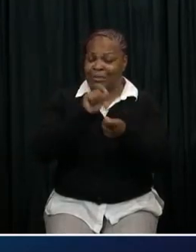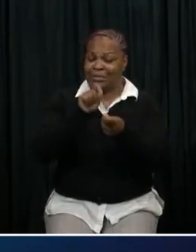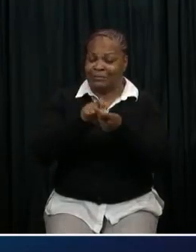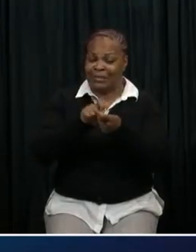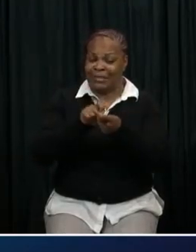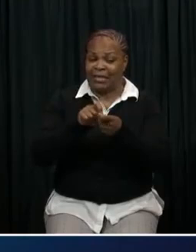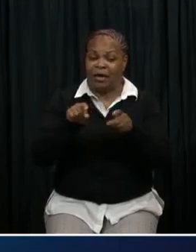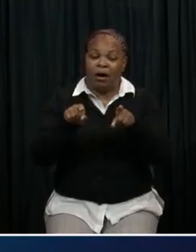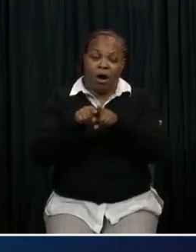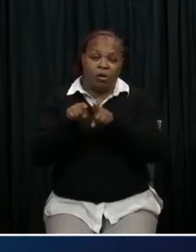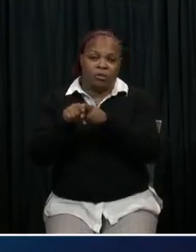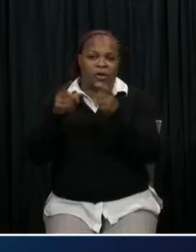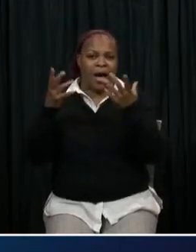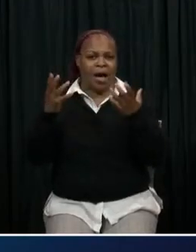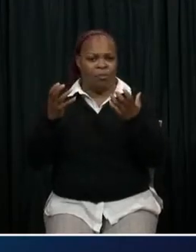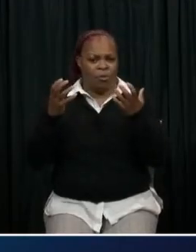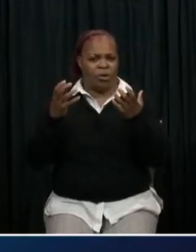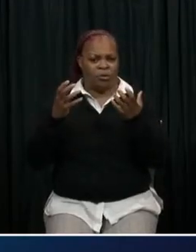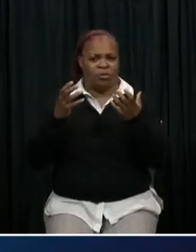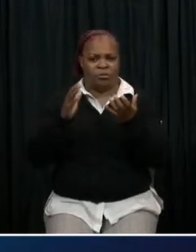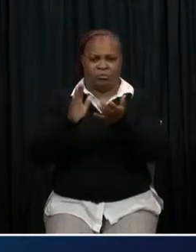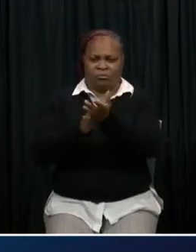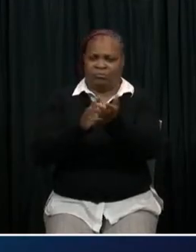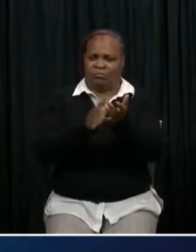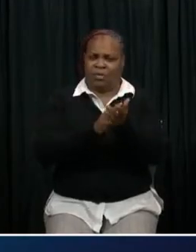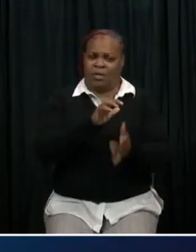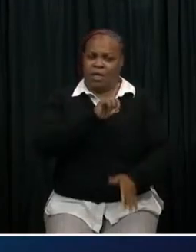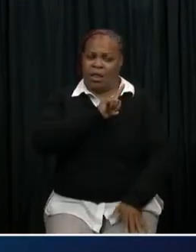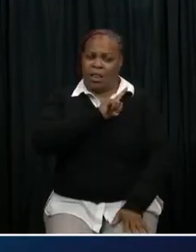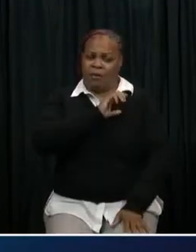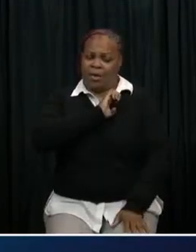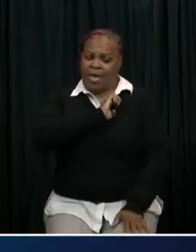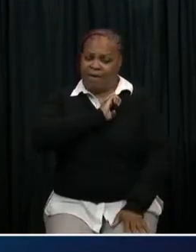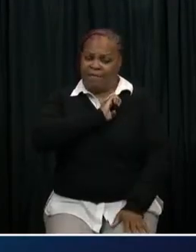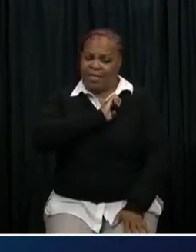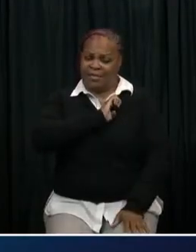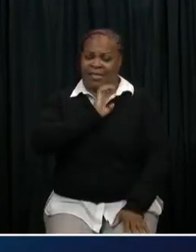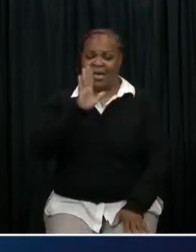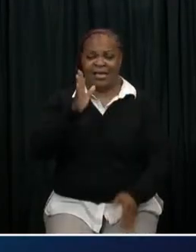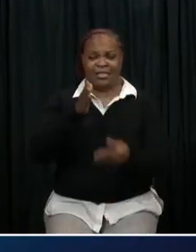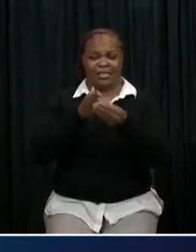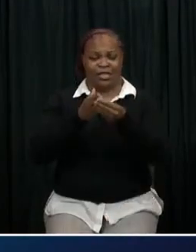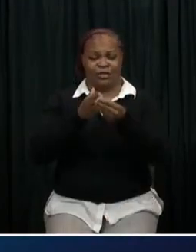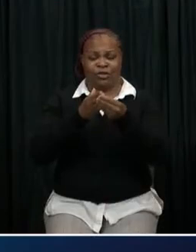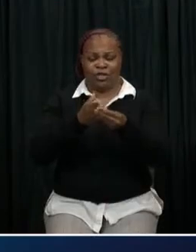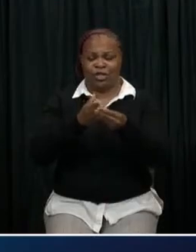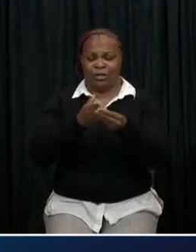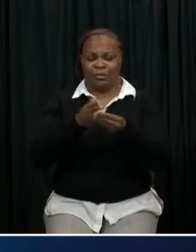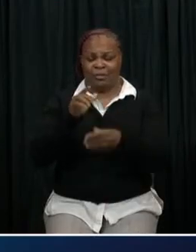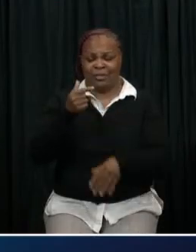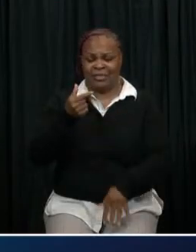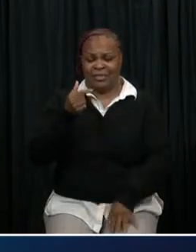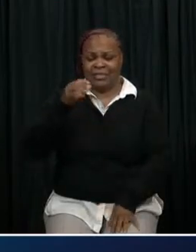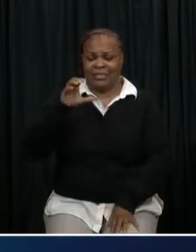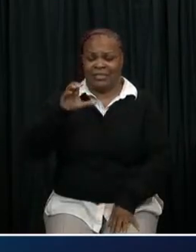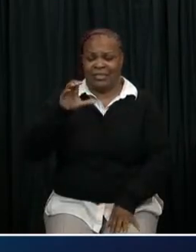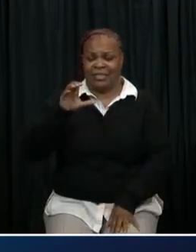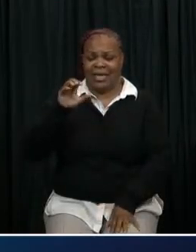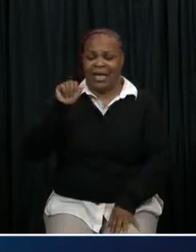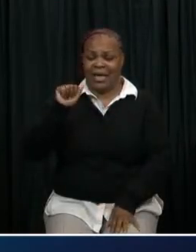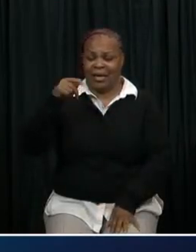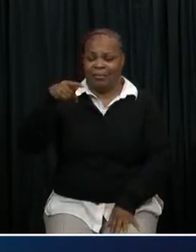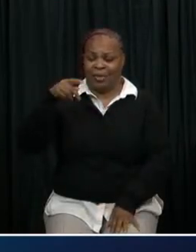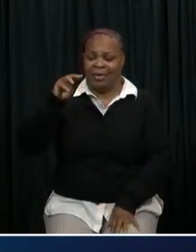would also like to commend Elder Larry Evans for his leadership of the GC Adventist